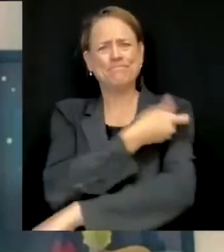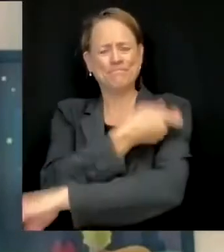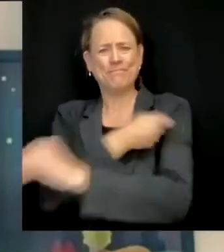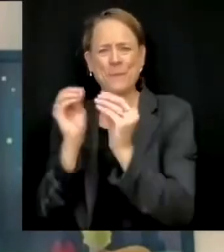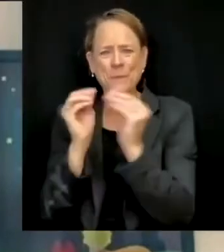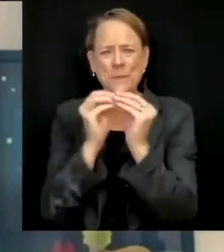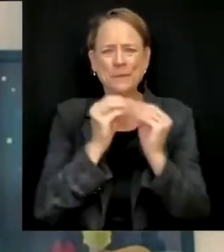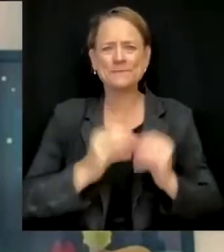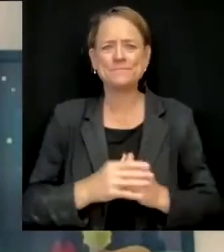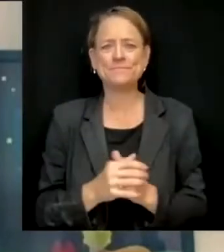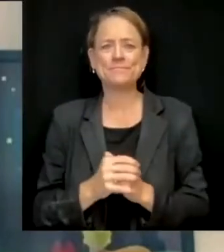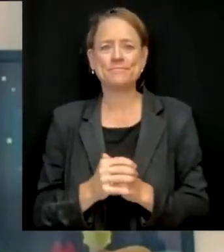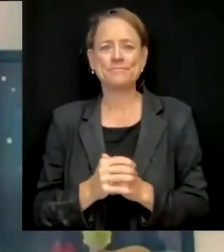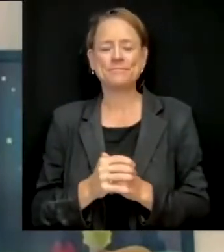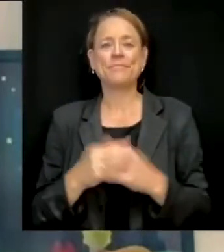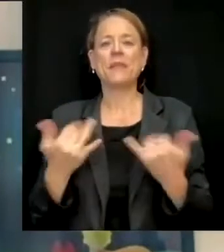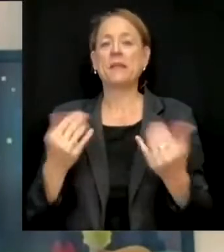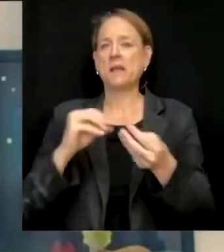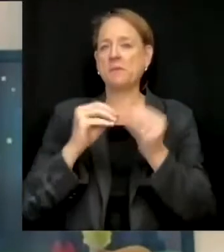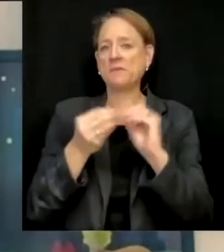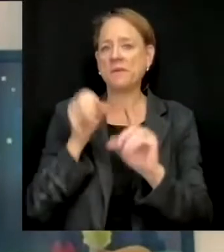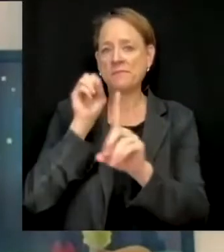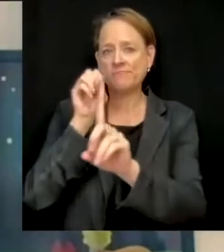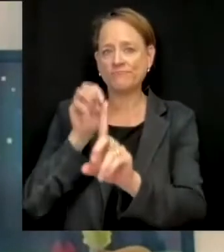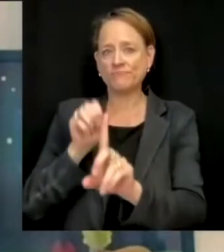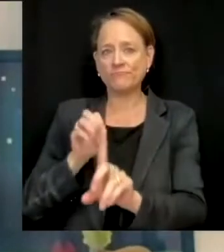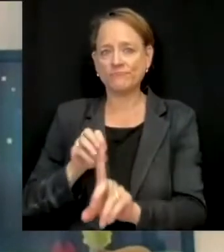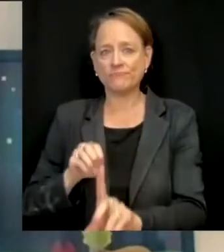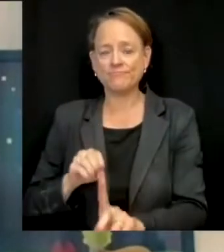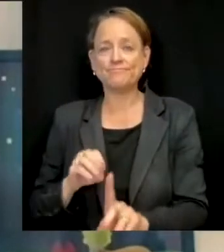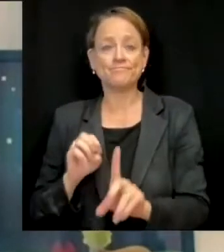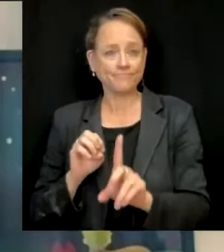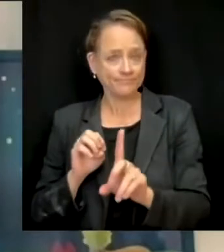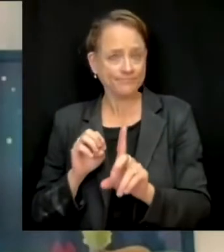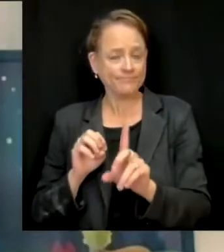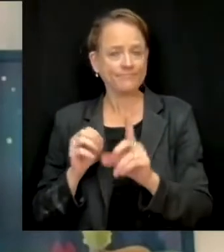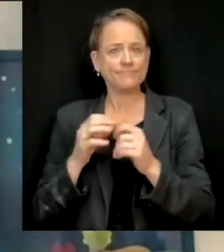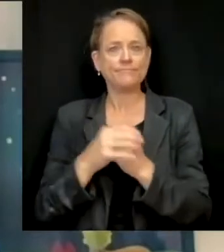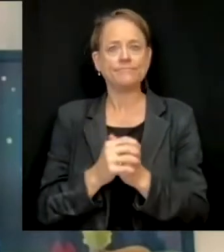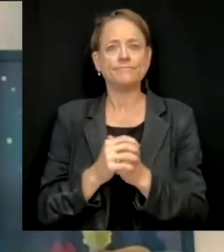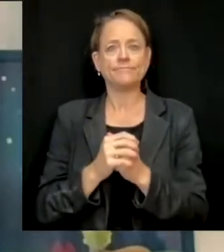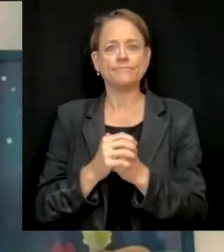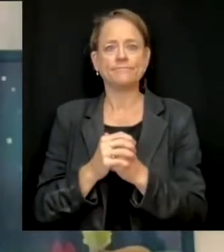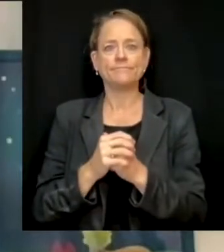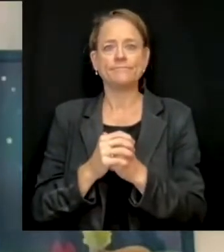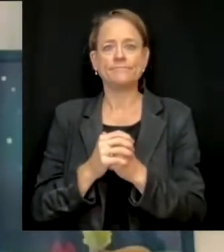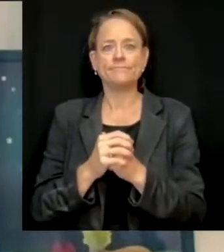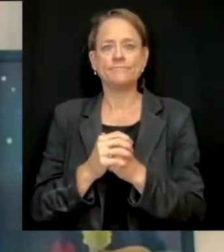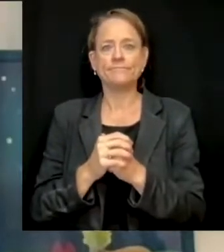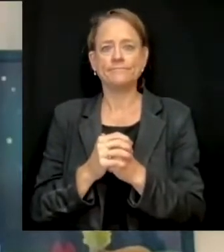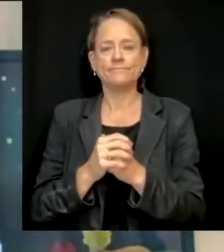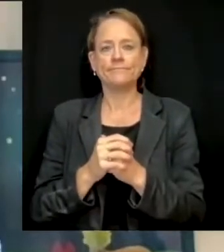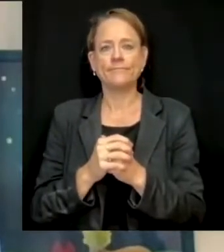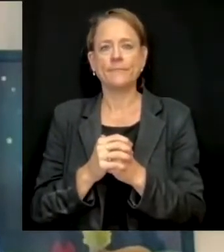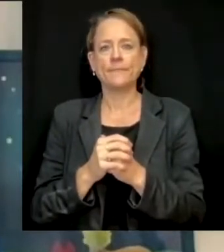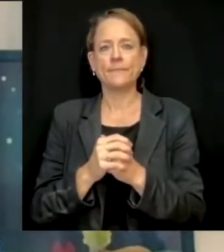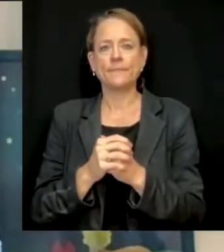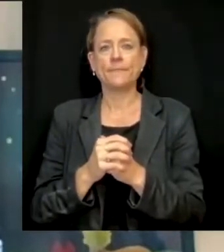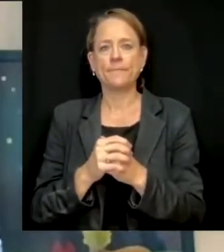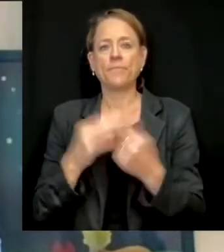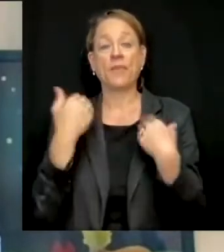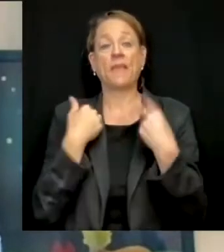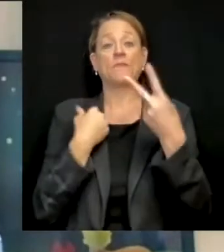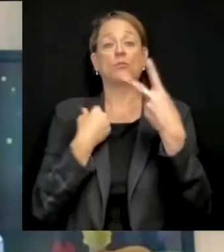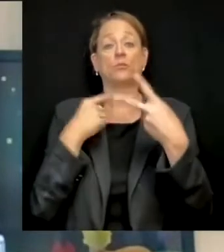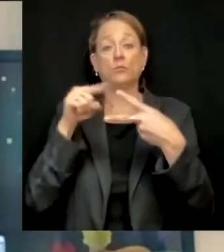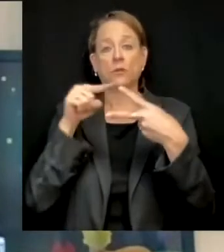Please remember two things. Every one of these numbers, the cases and the variants and the